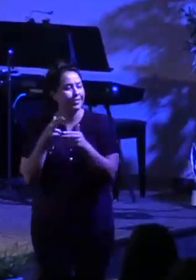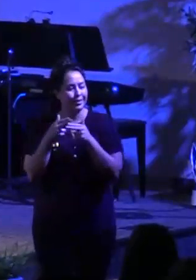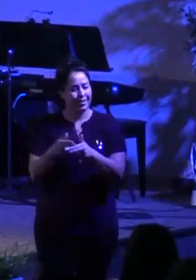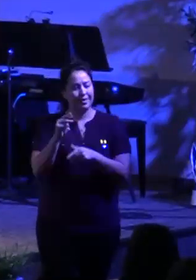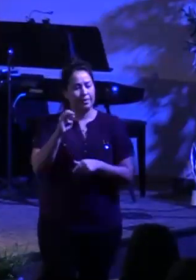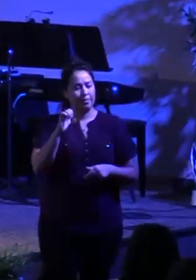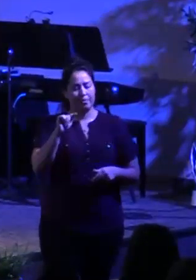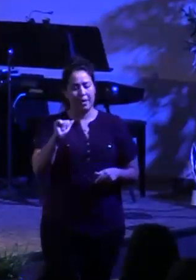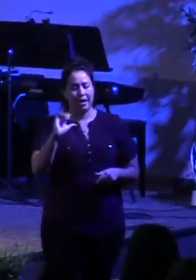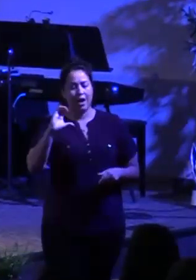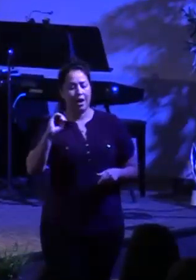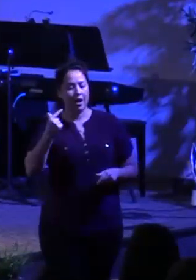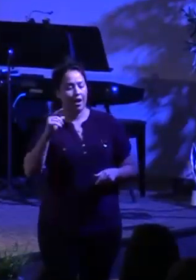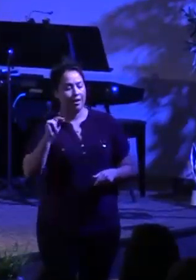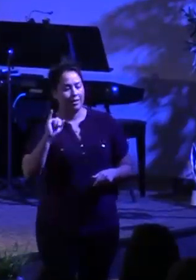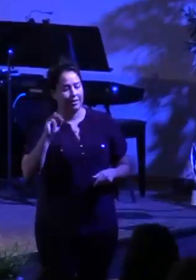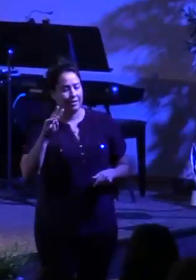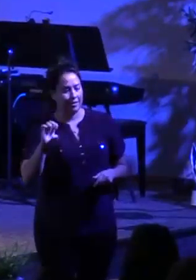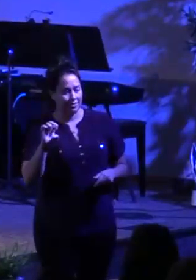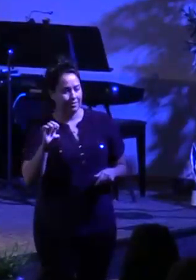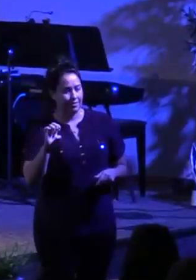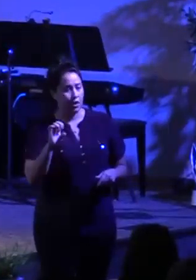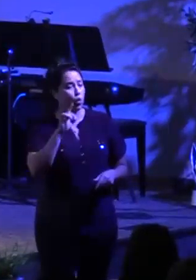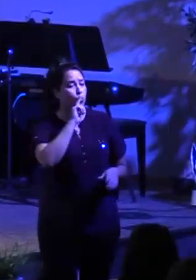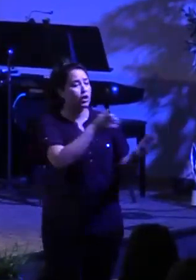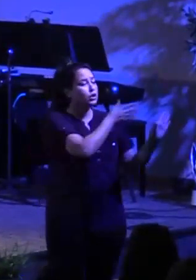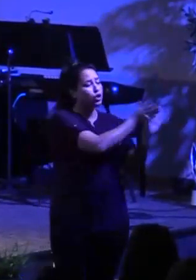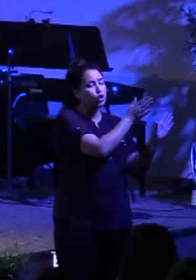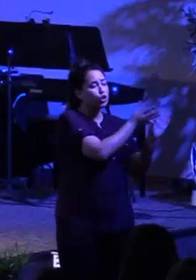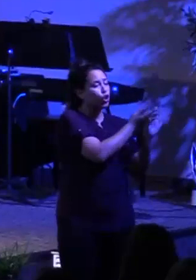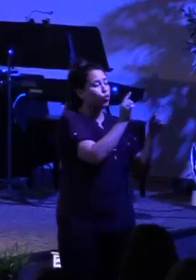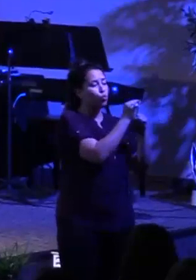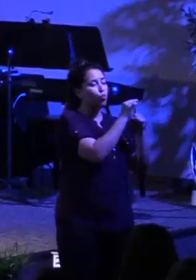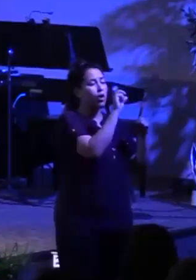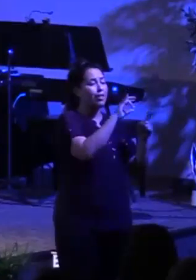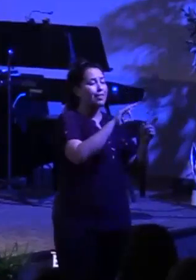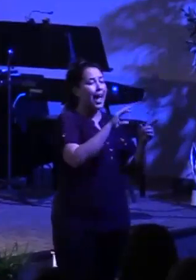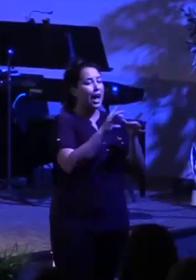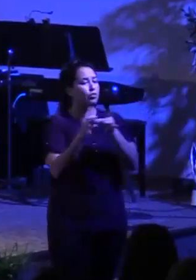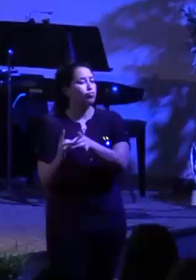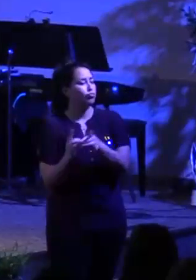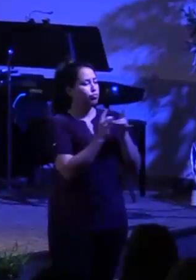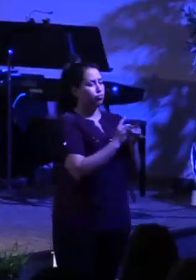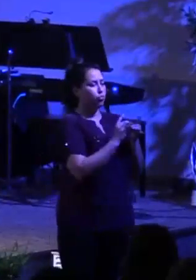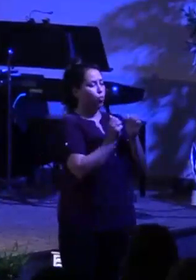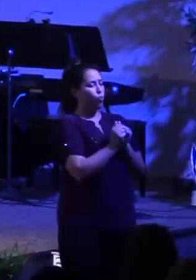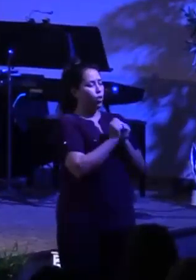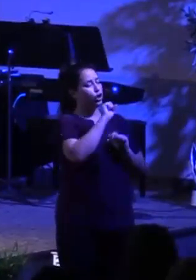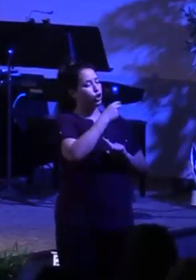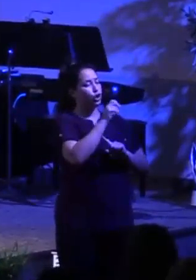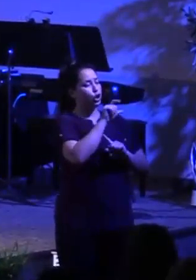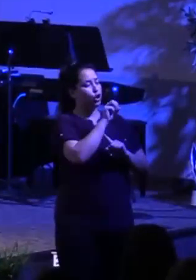metacognitive. Essentially, it's sort of the psychological term that really mirrors very closely this state of shalom. You being able to